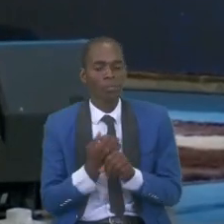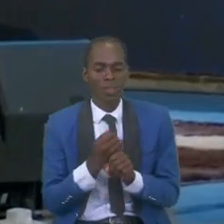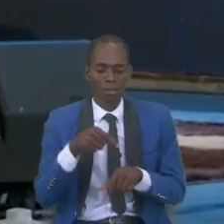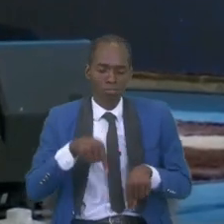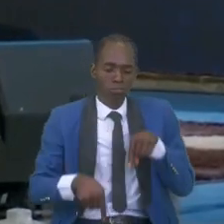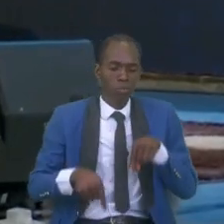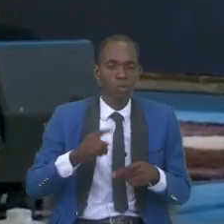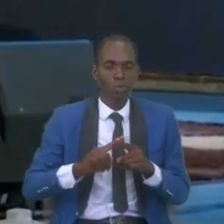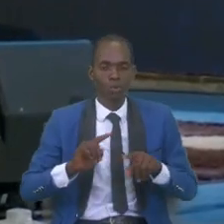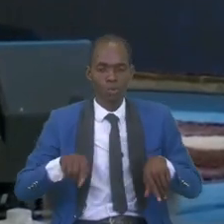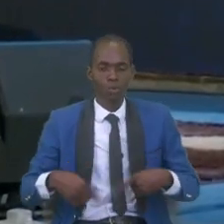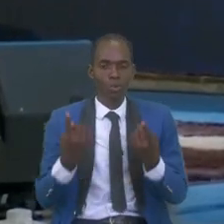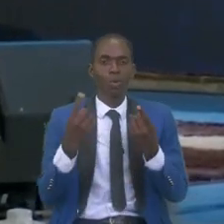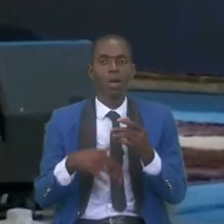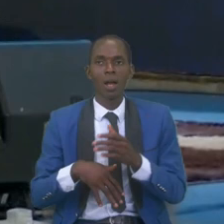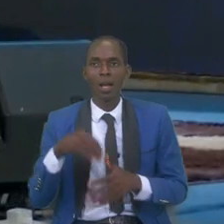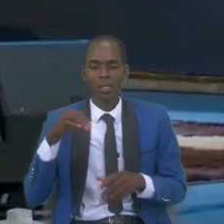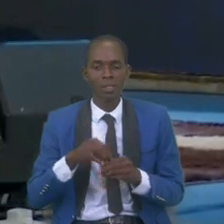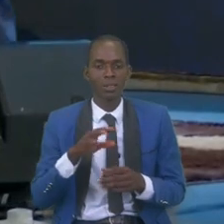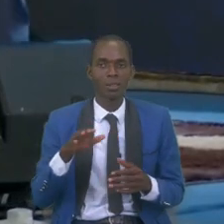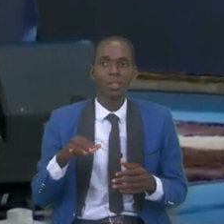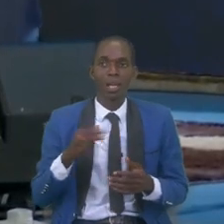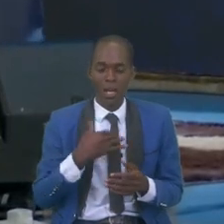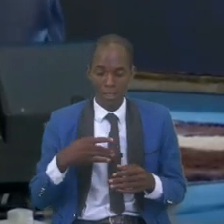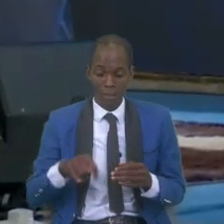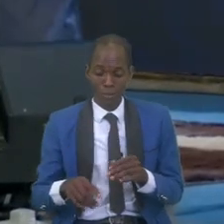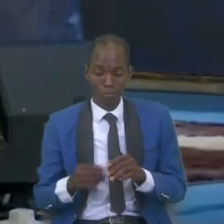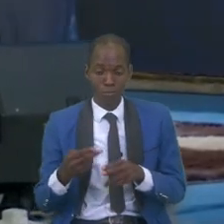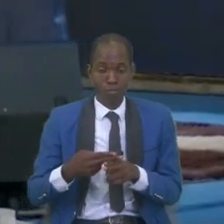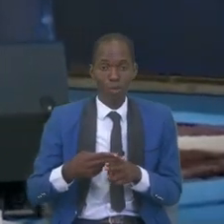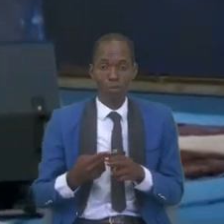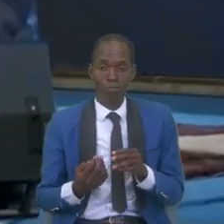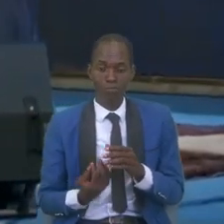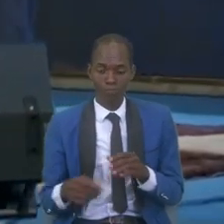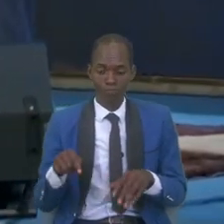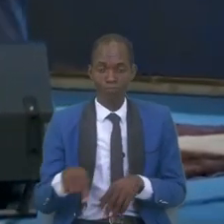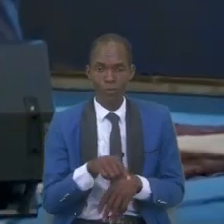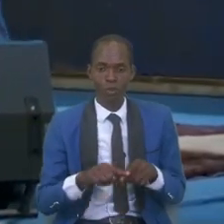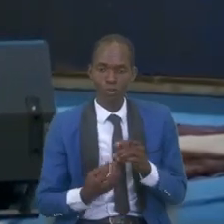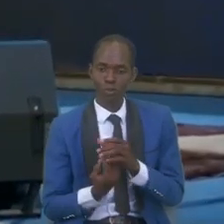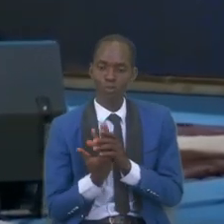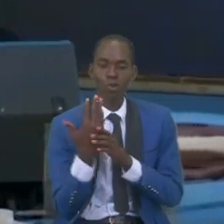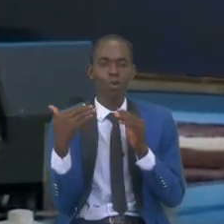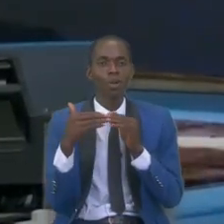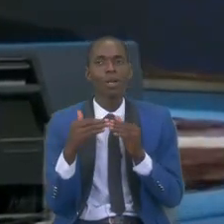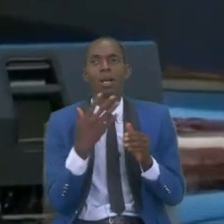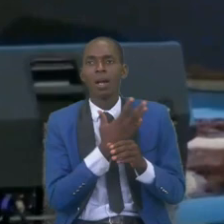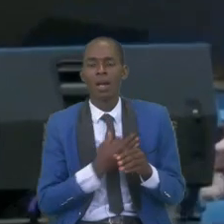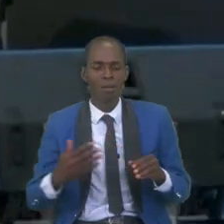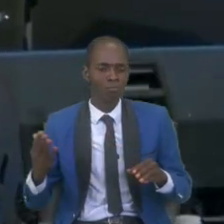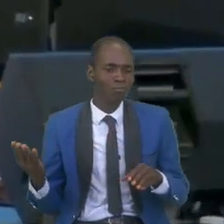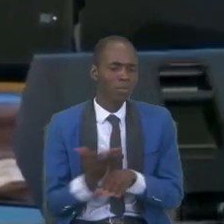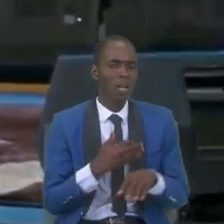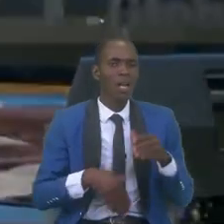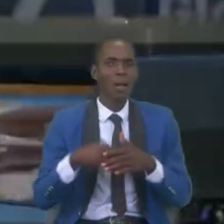grow out the limbs that have been cut off, and making the lame to rise up and walk, and casting out those evil spirits.